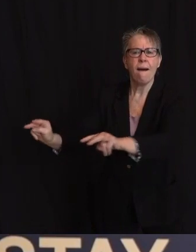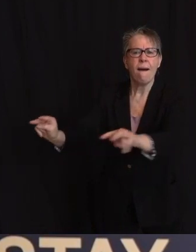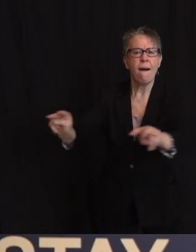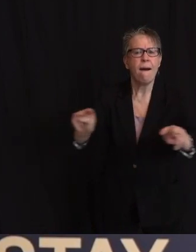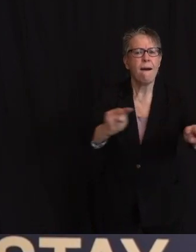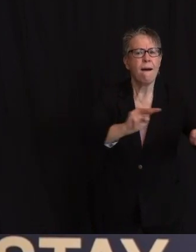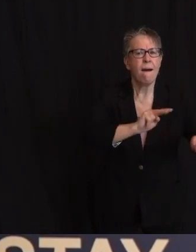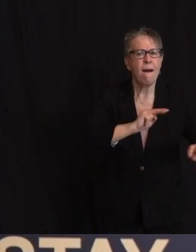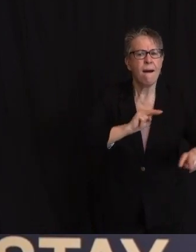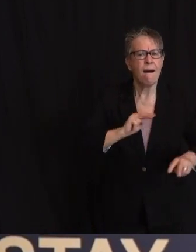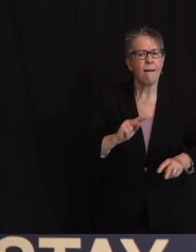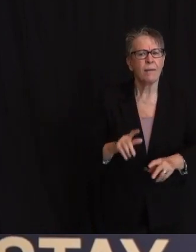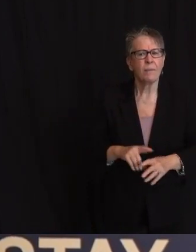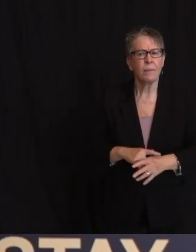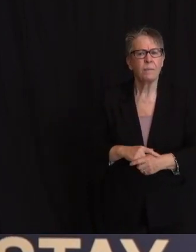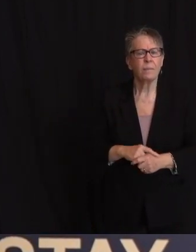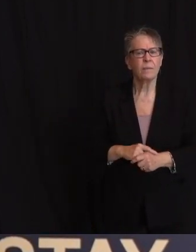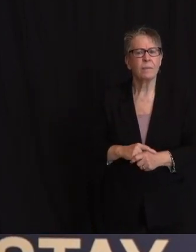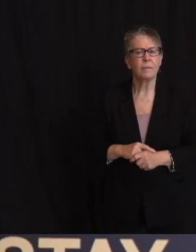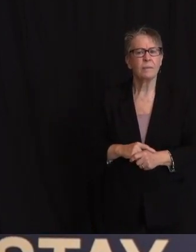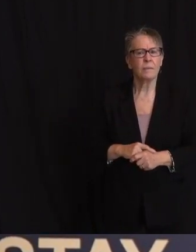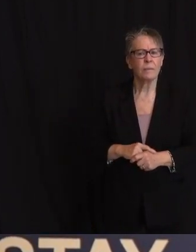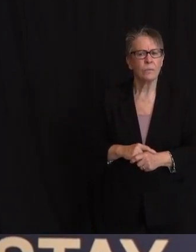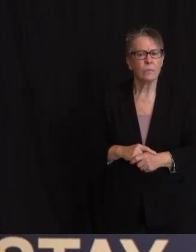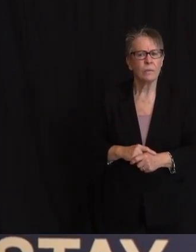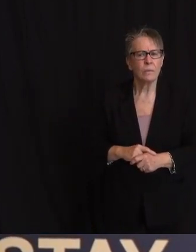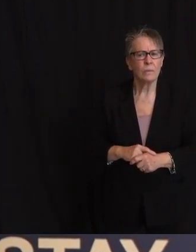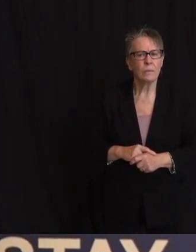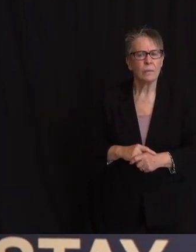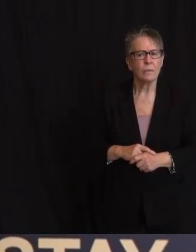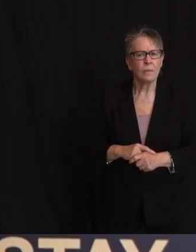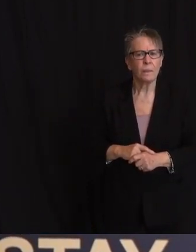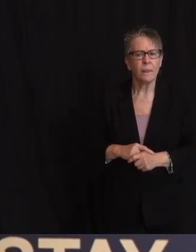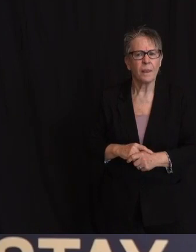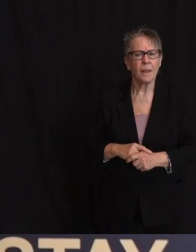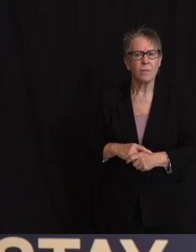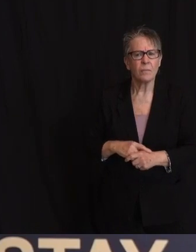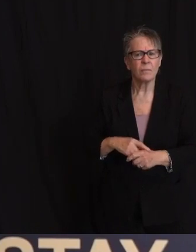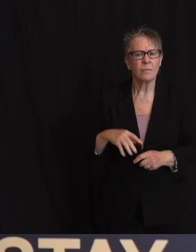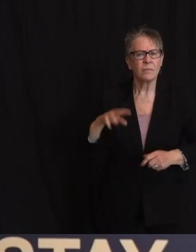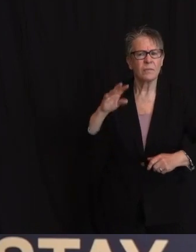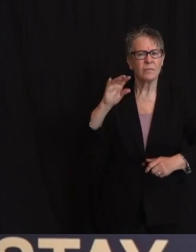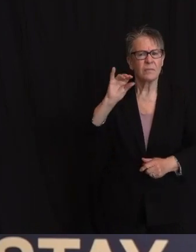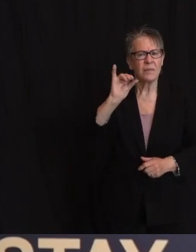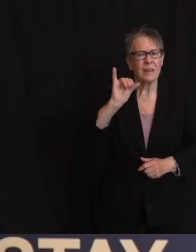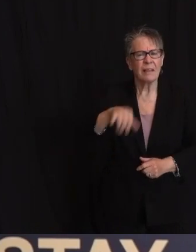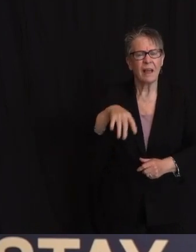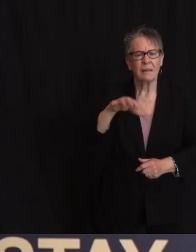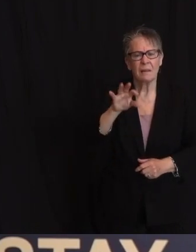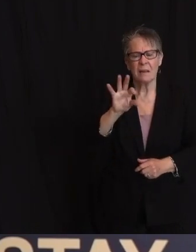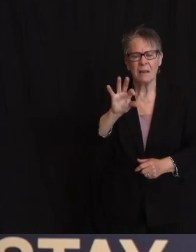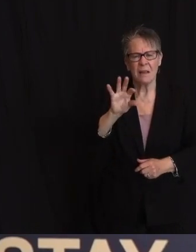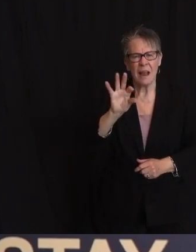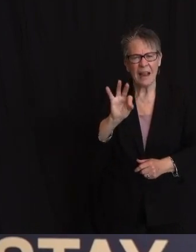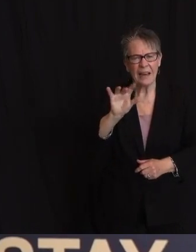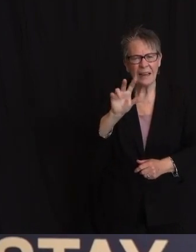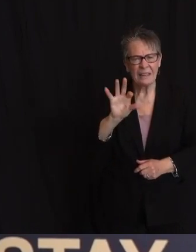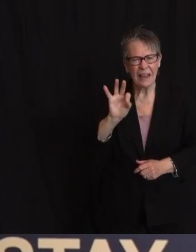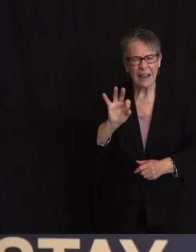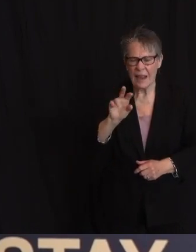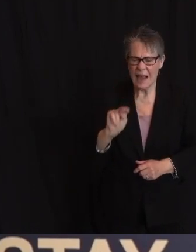to do 21. Their reports are written up and they are posted. I don't know the time frame, as soon as they can.